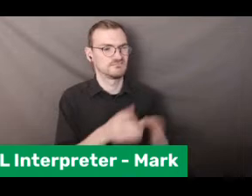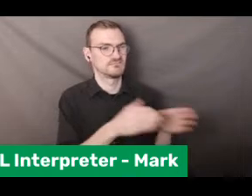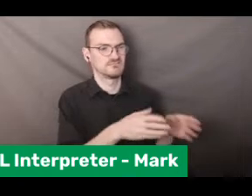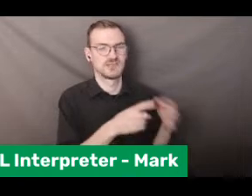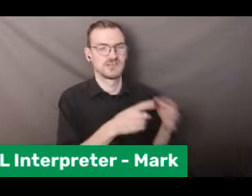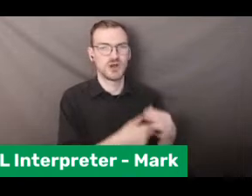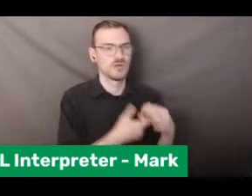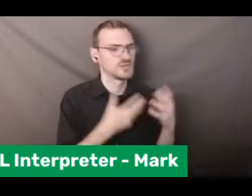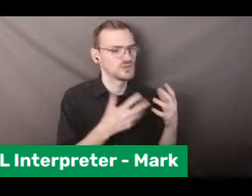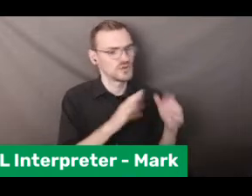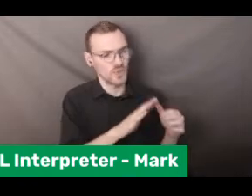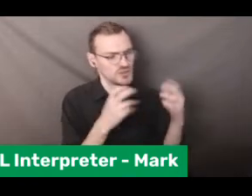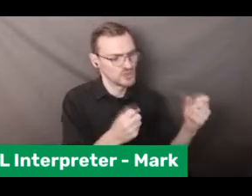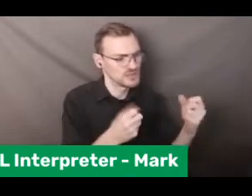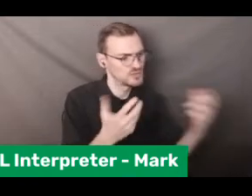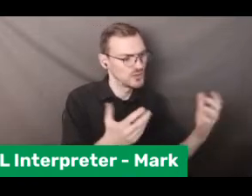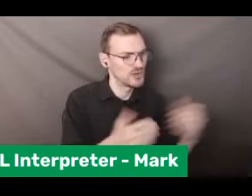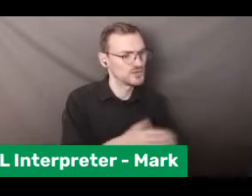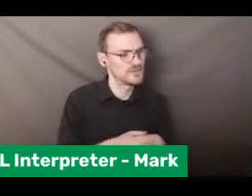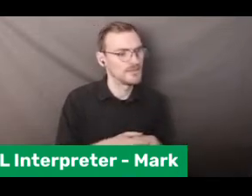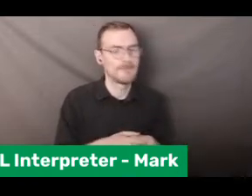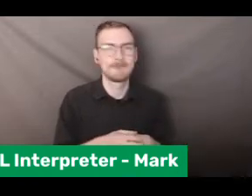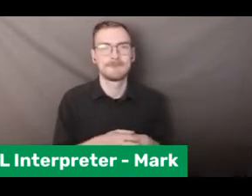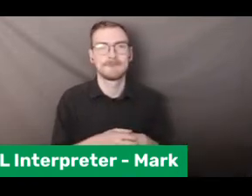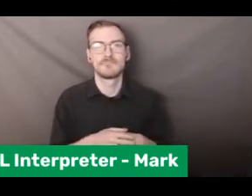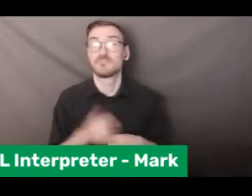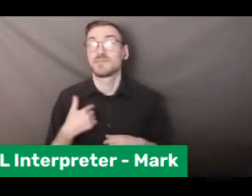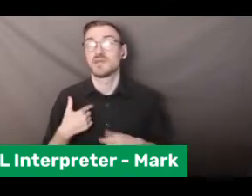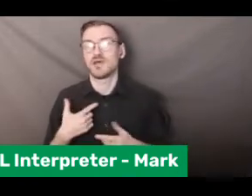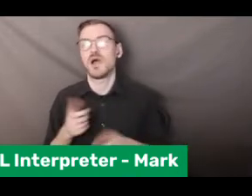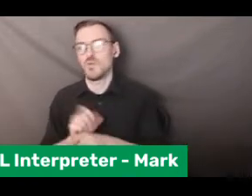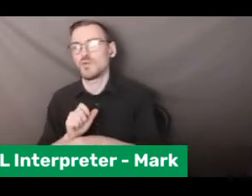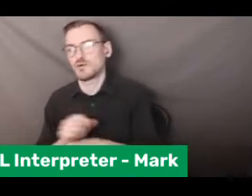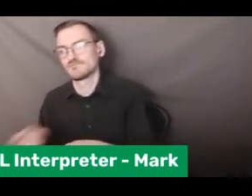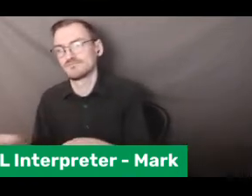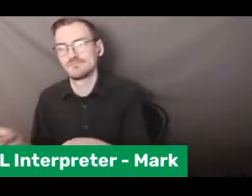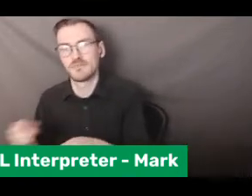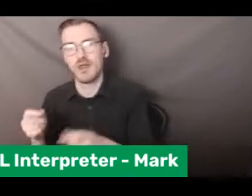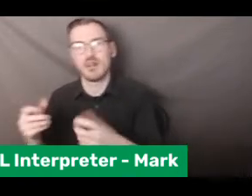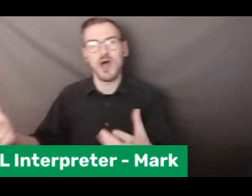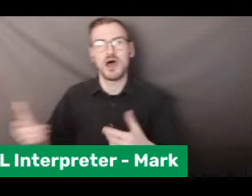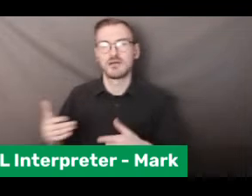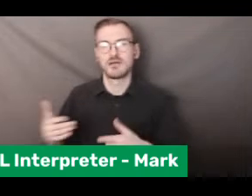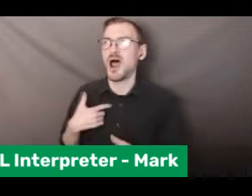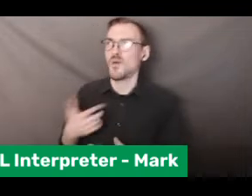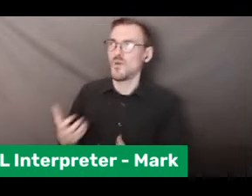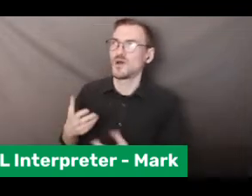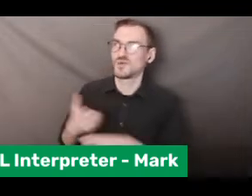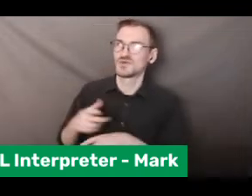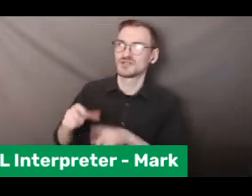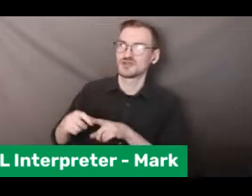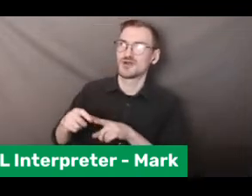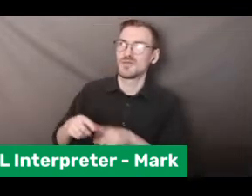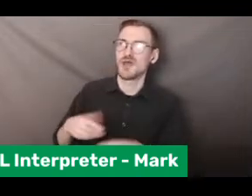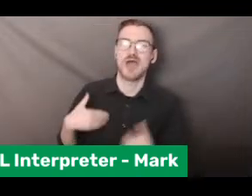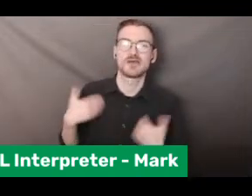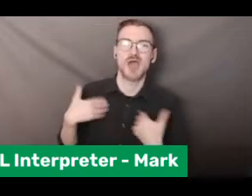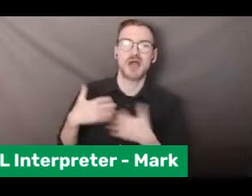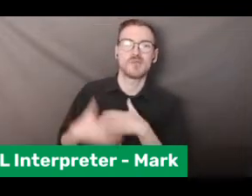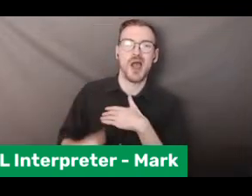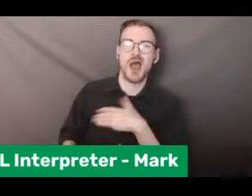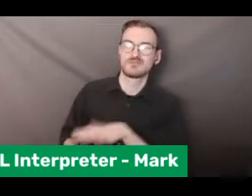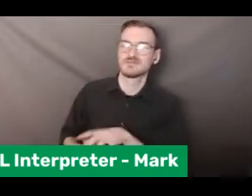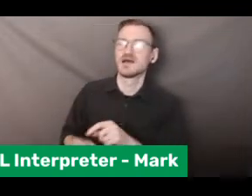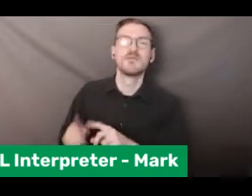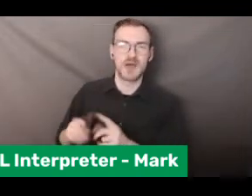students. I was going to say young bloods, but they're not young. I don't think they're adults in college. I've worked with graduate